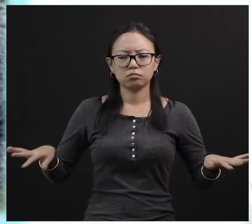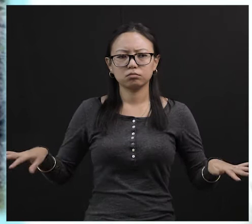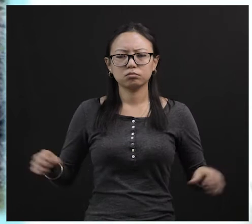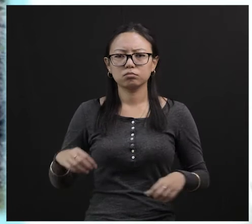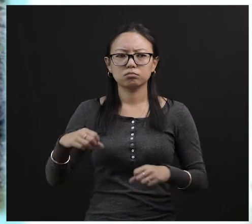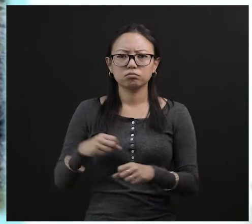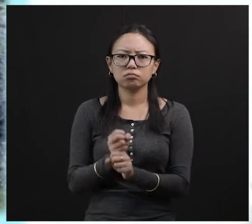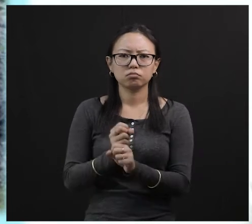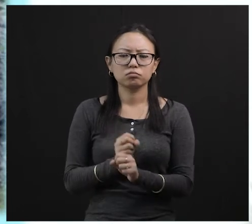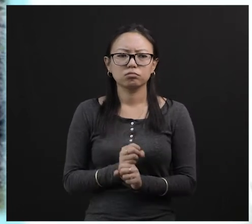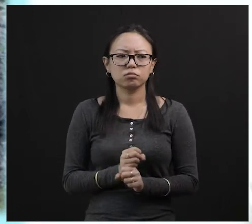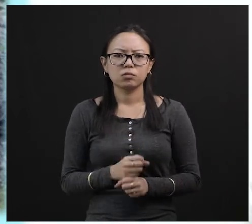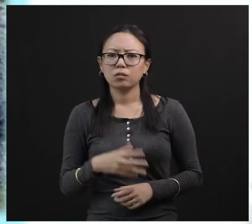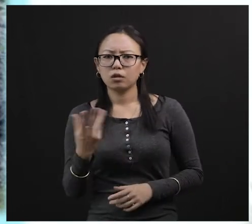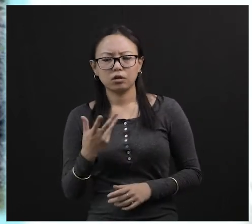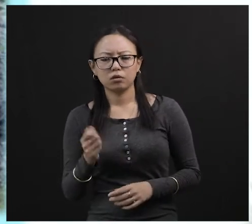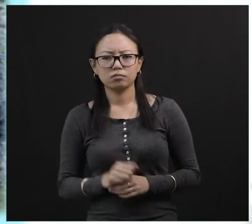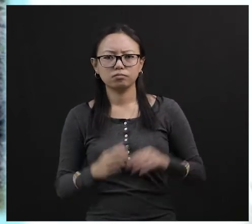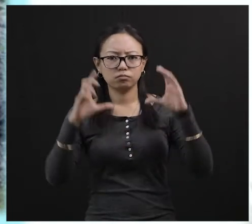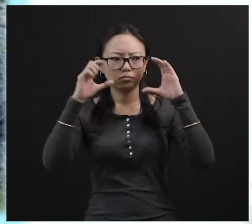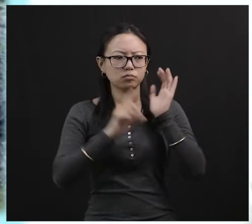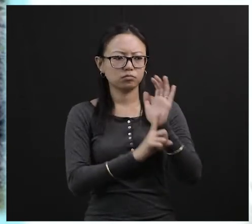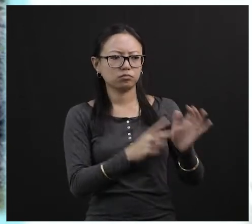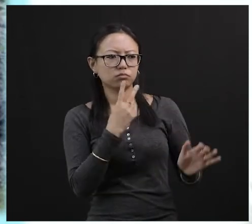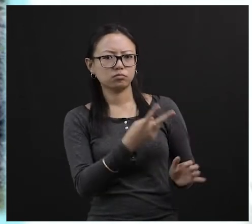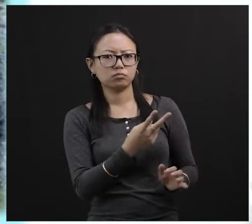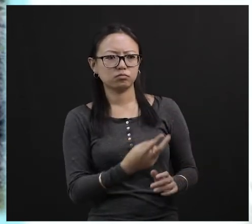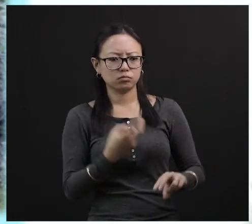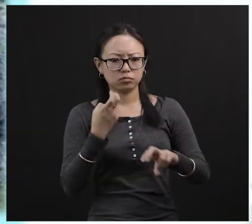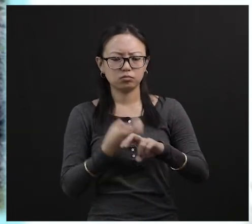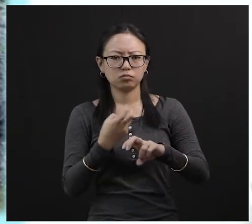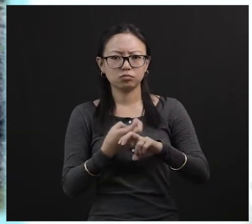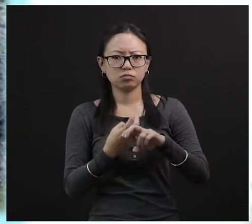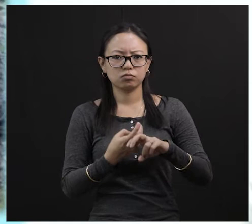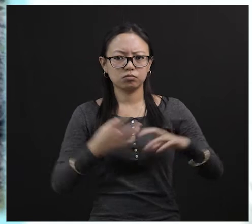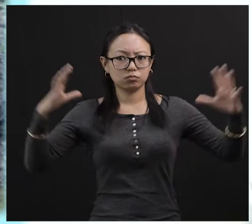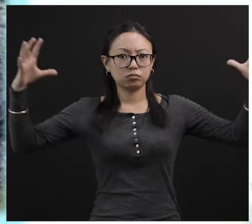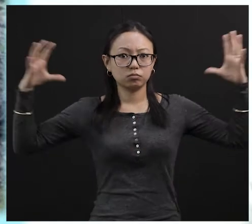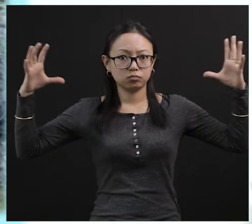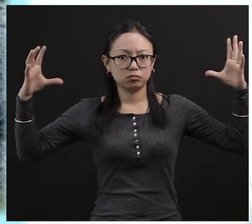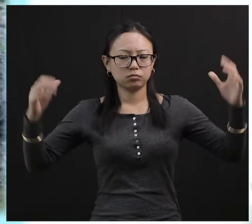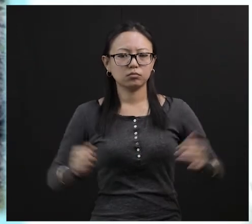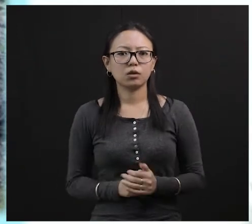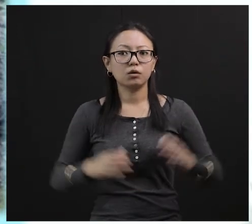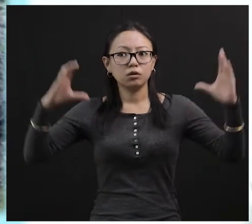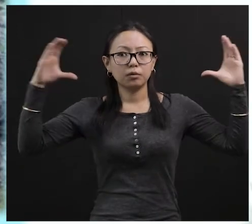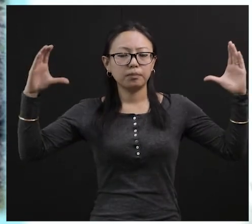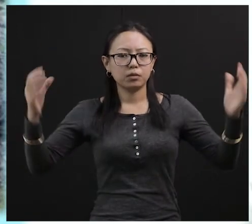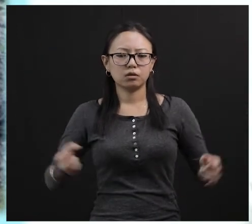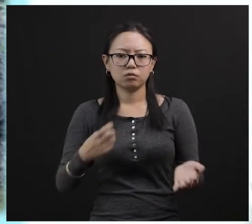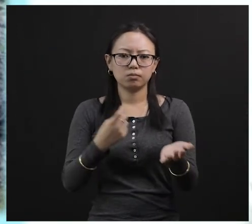is a huge stone boulder. Big rock that is known as a boulder. Okay, a big